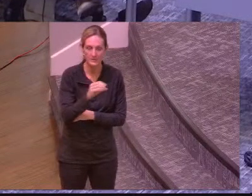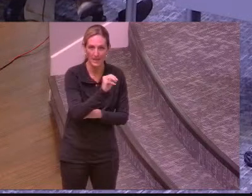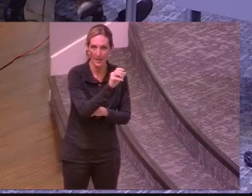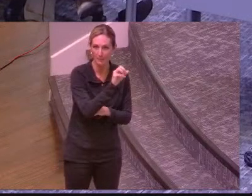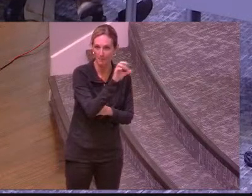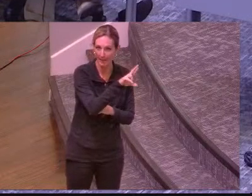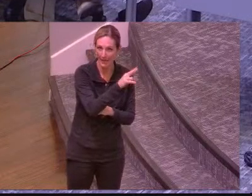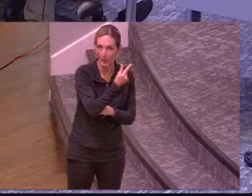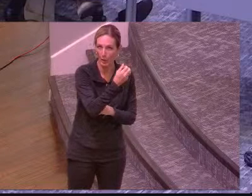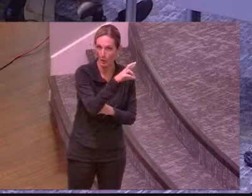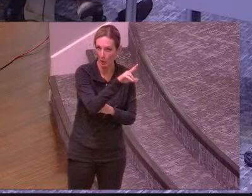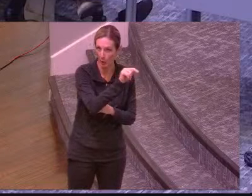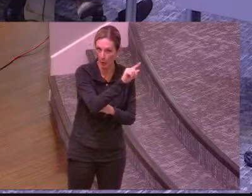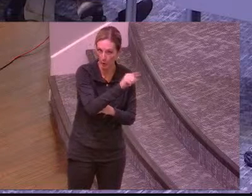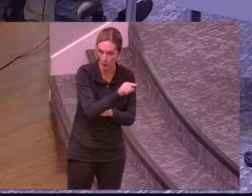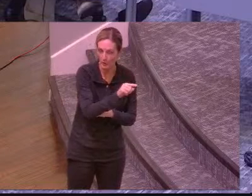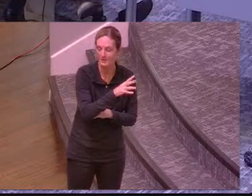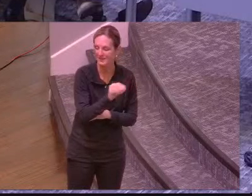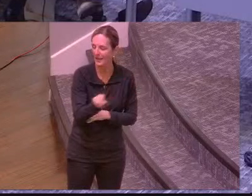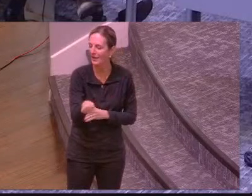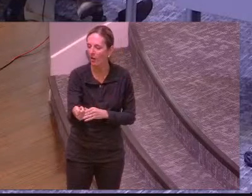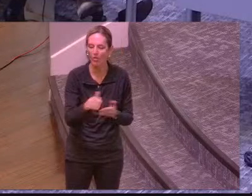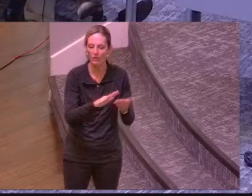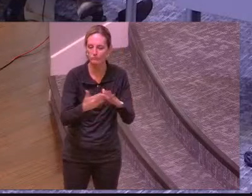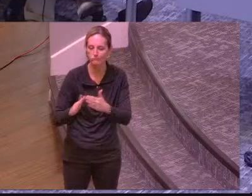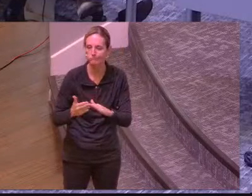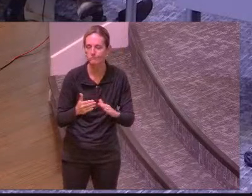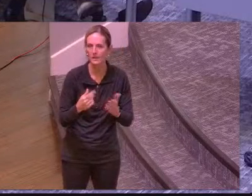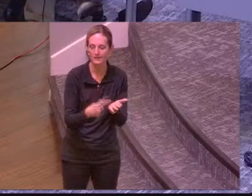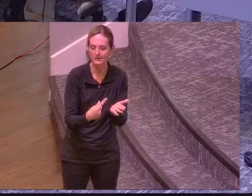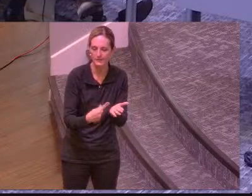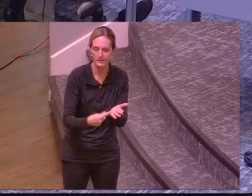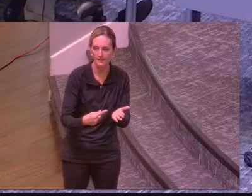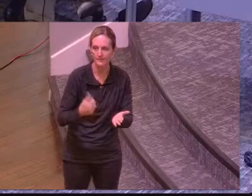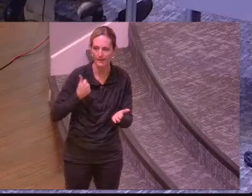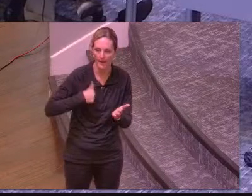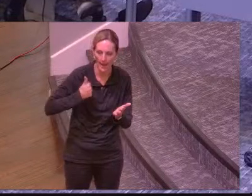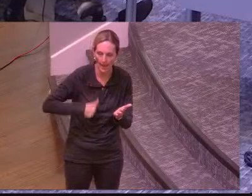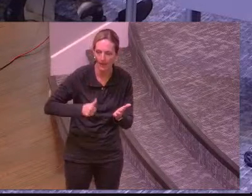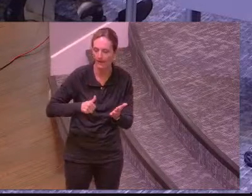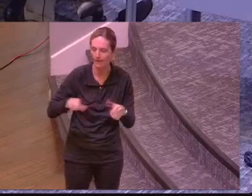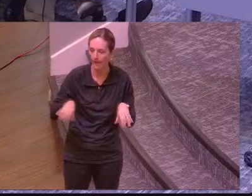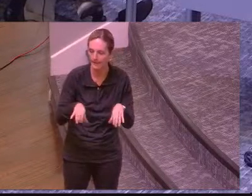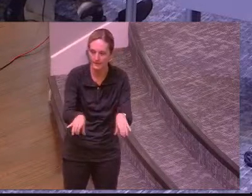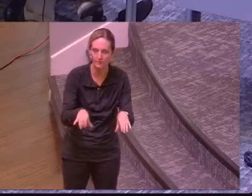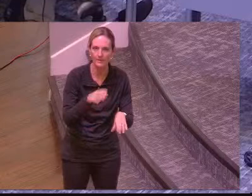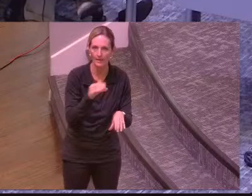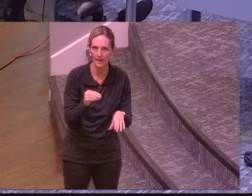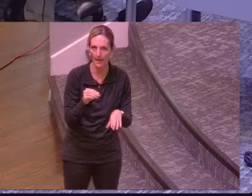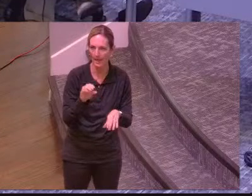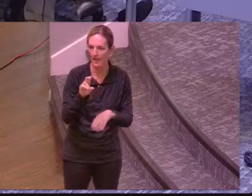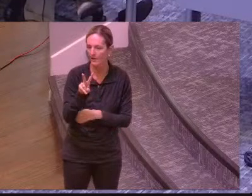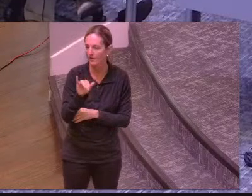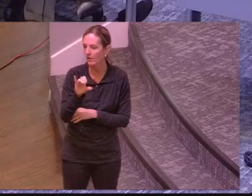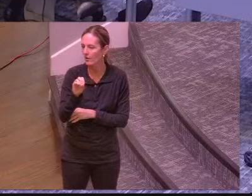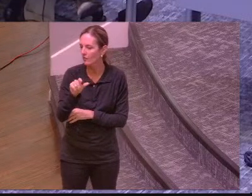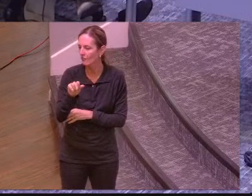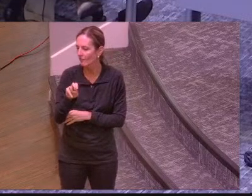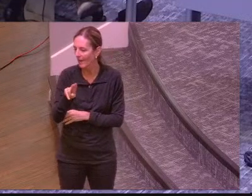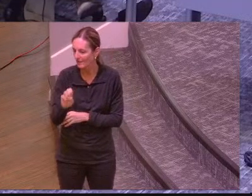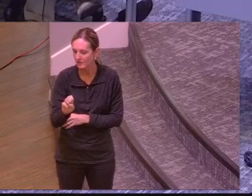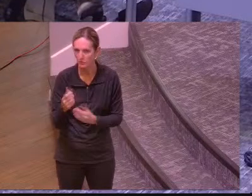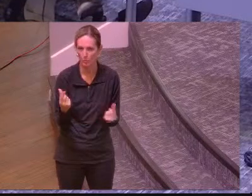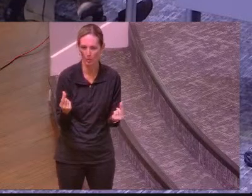community organizations around community violence and increased gang activity, and some things that we can do